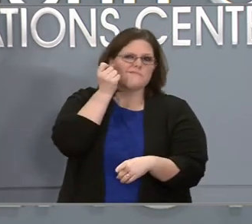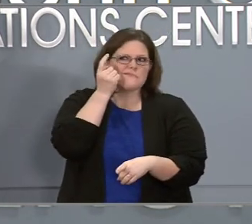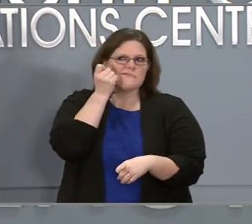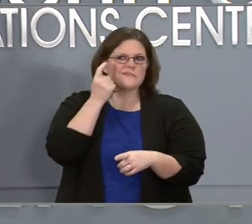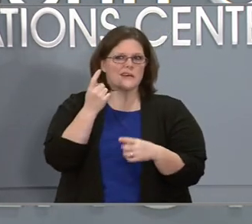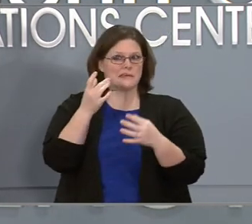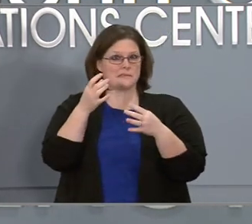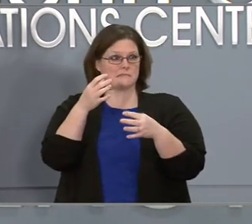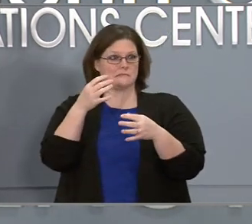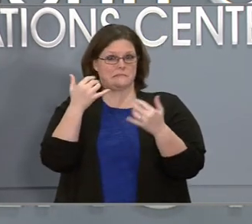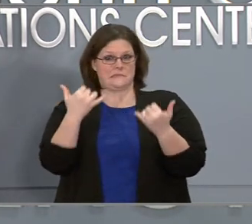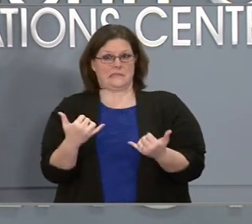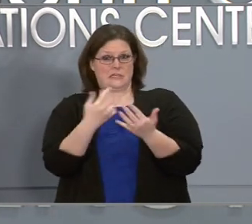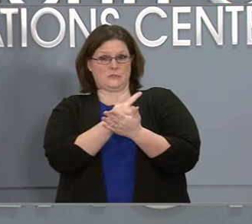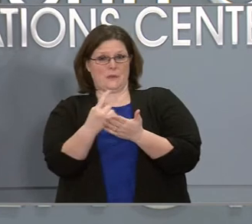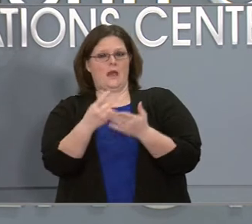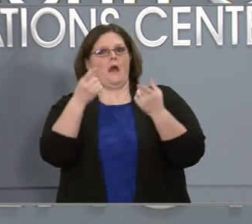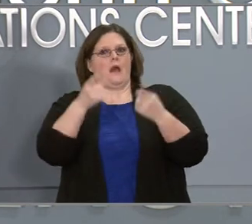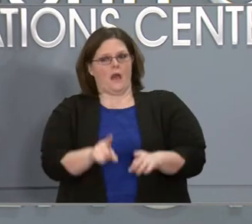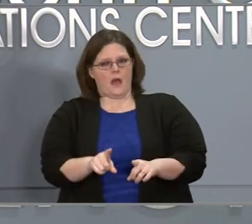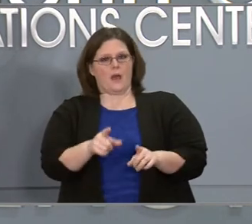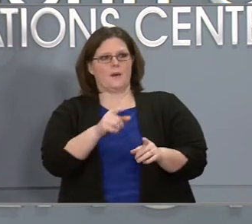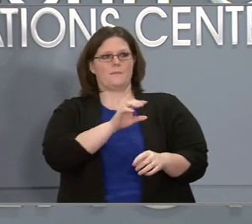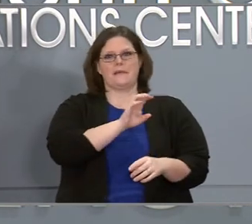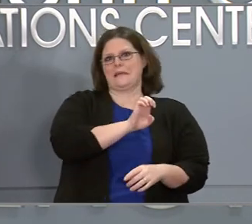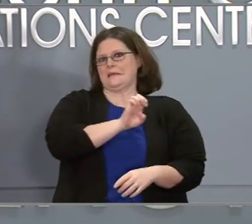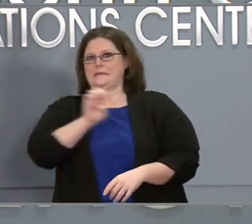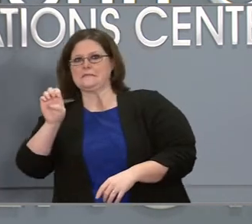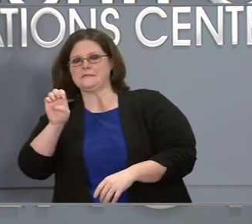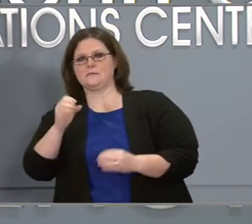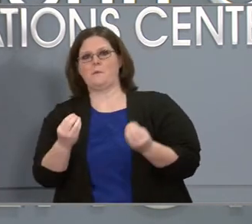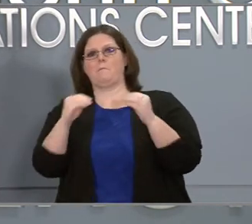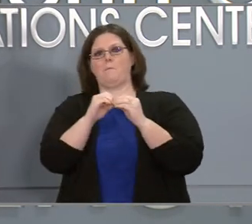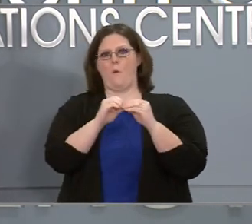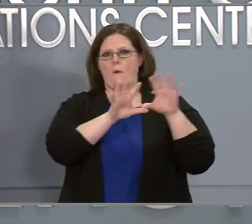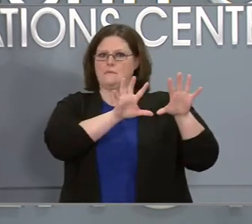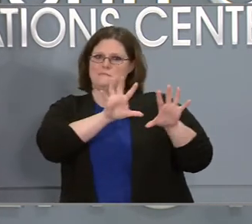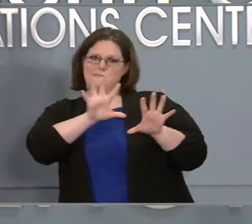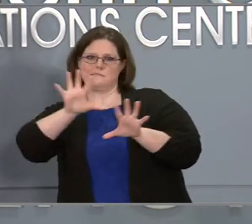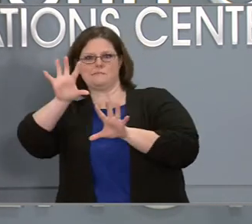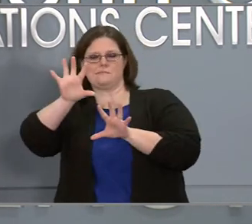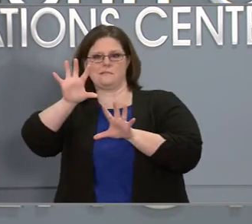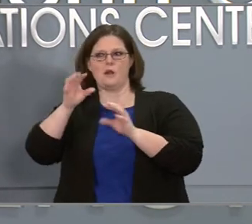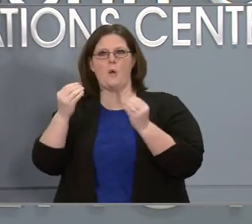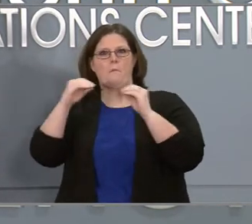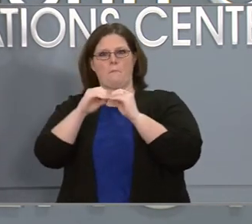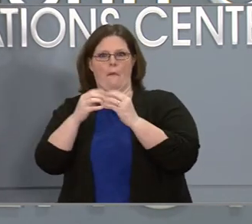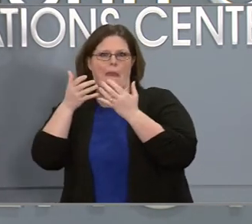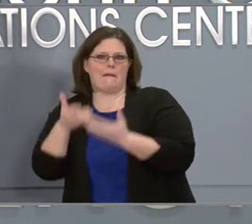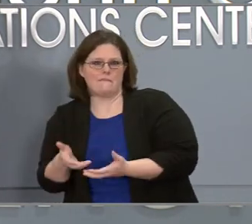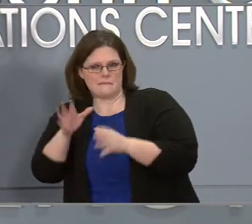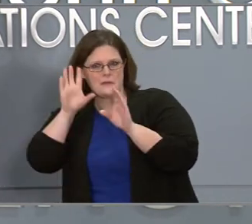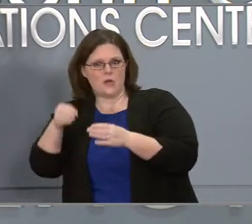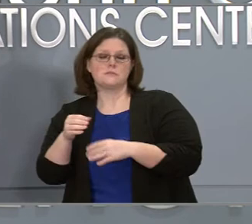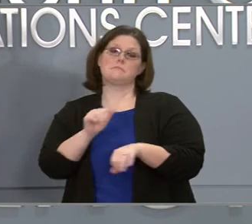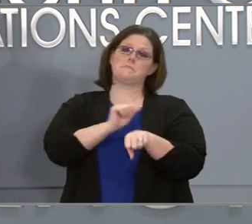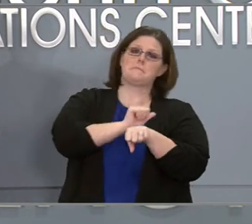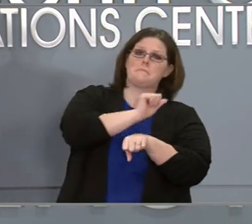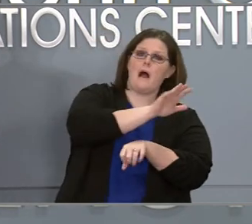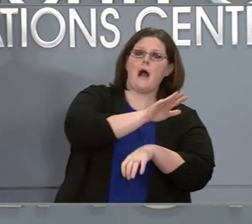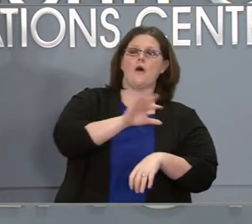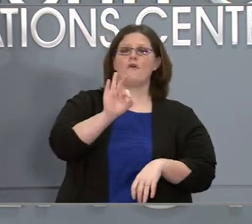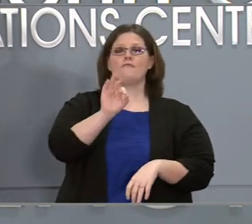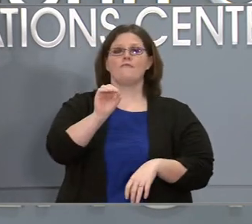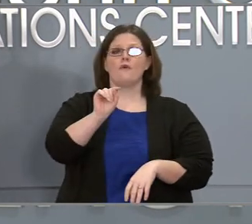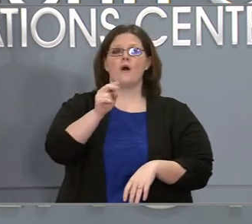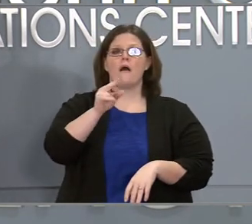in eastern North Carolina that'll likely feel more of this storm's brunt, while those in the mountains and foothills will see very little,